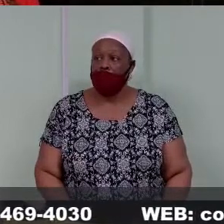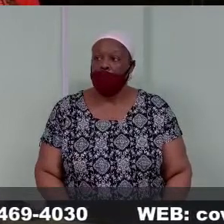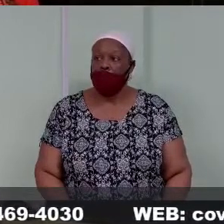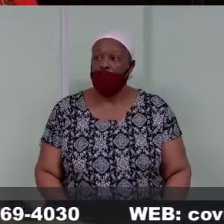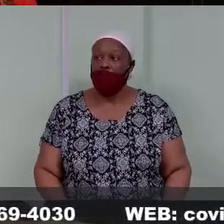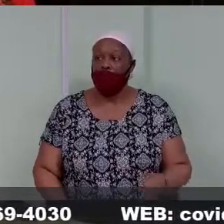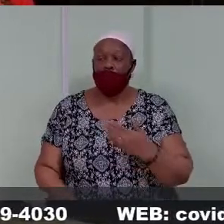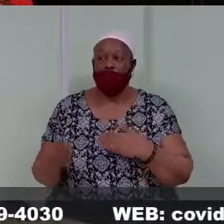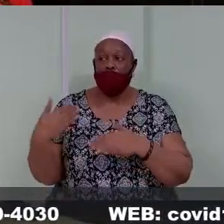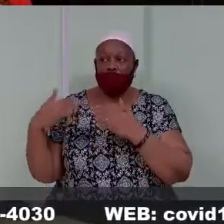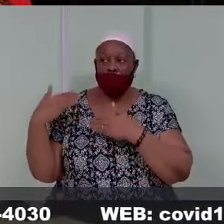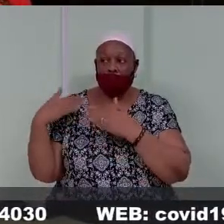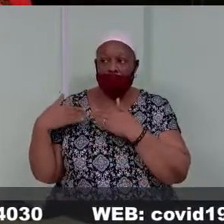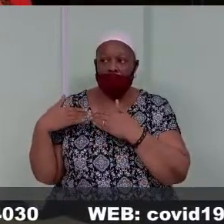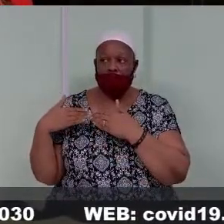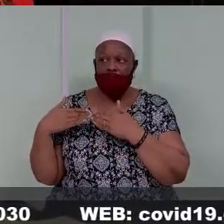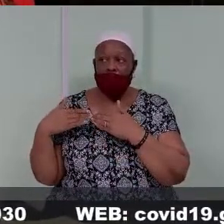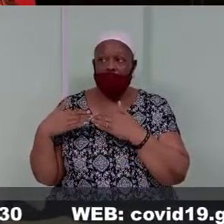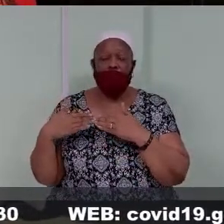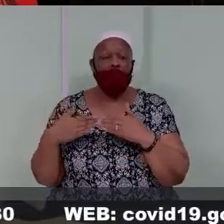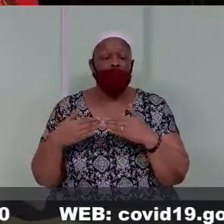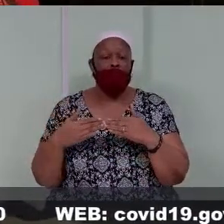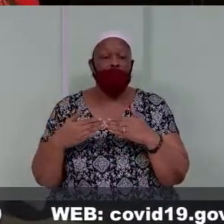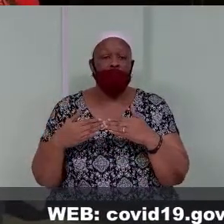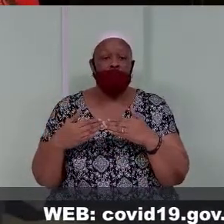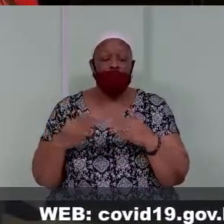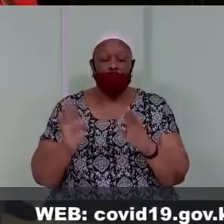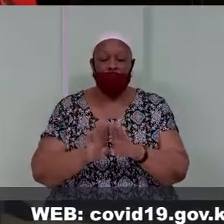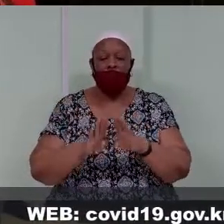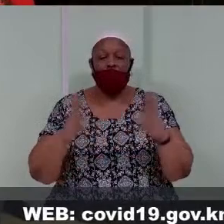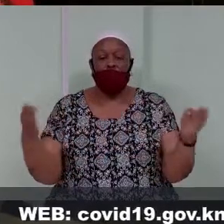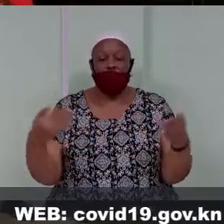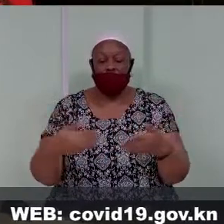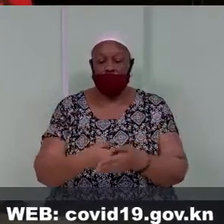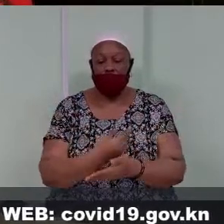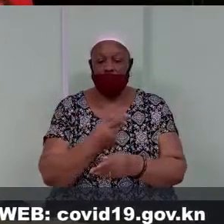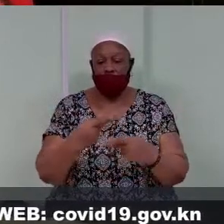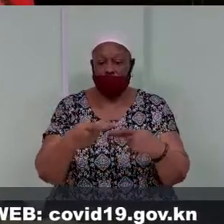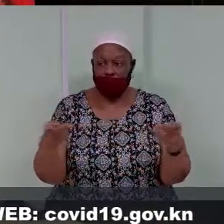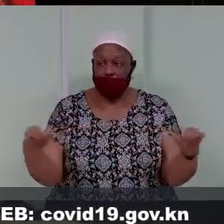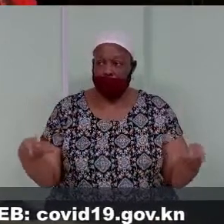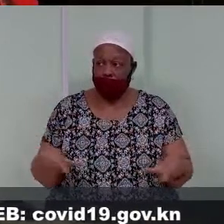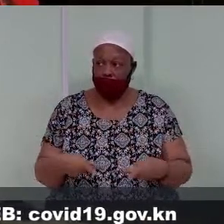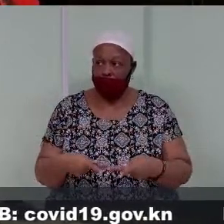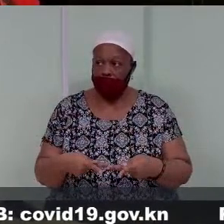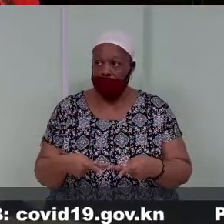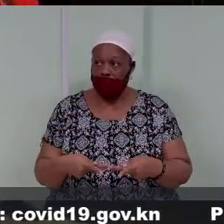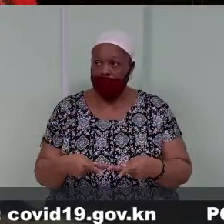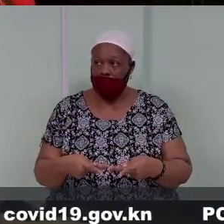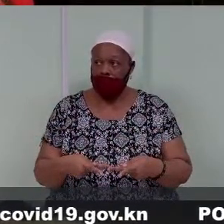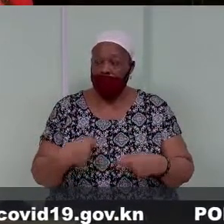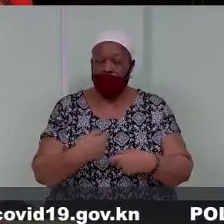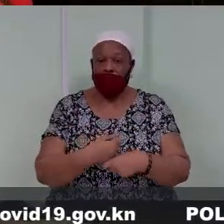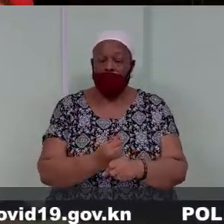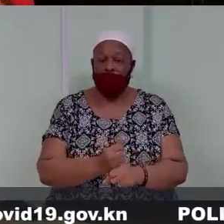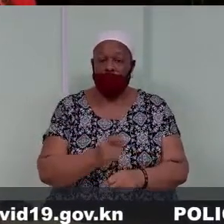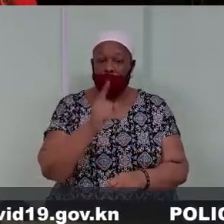and Rolls, now called Amory Cafe, they made a little over 1,000